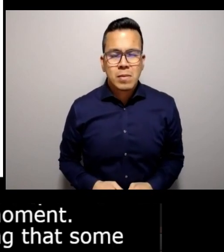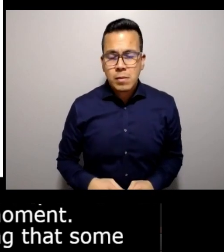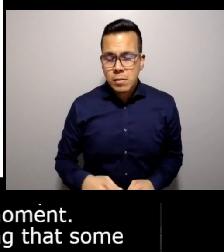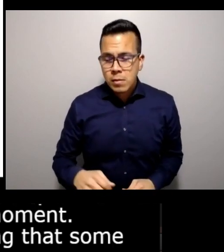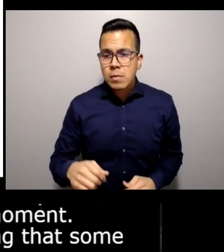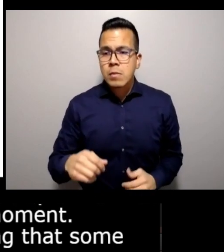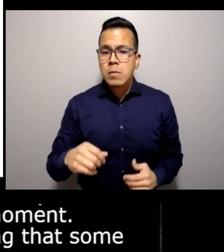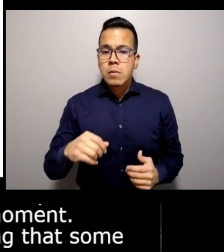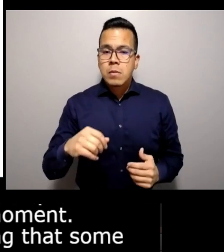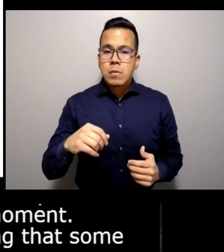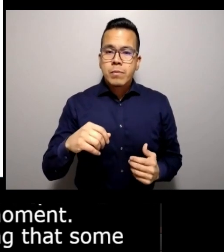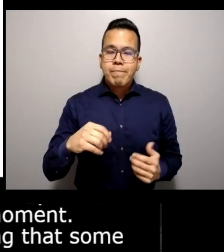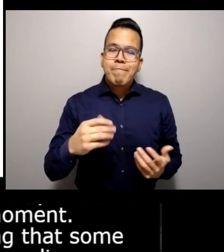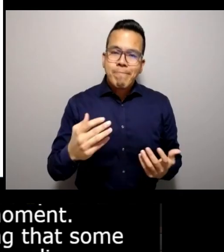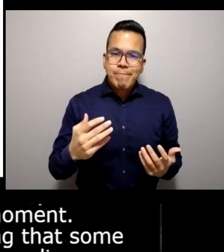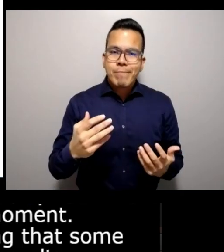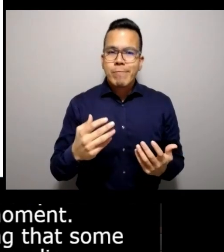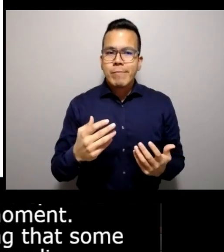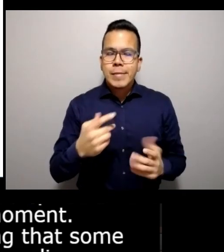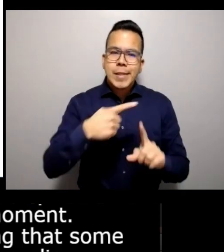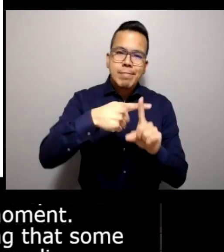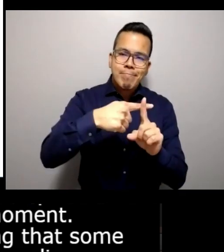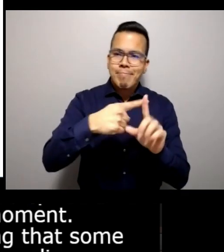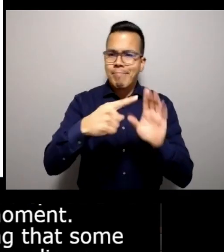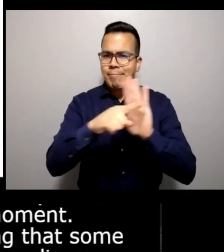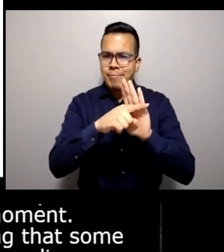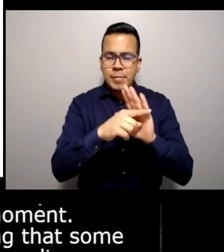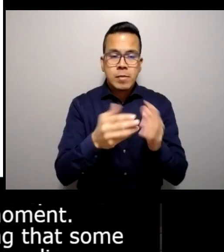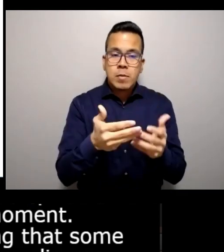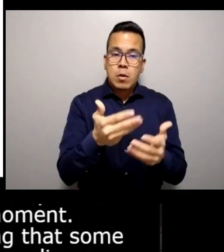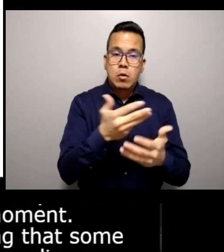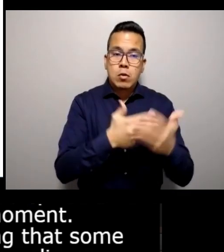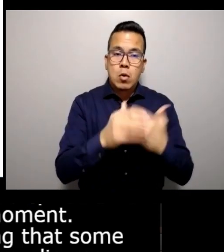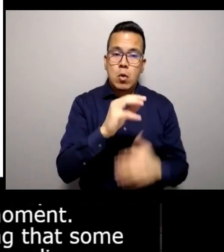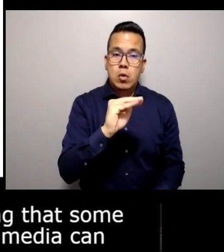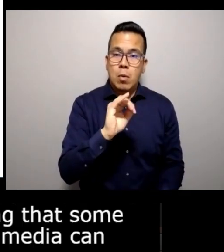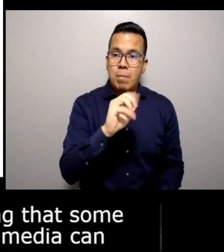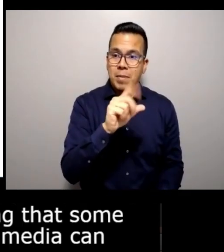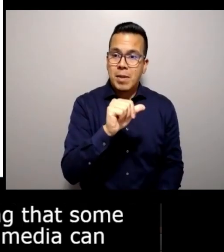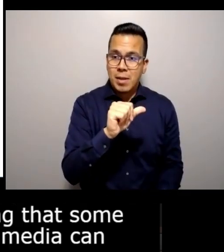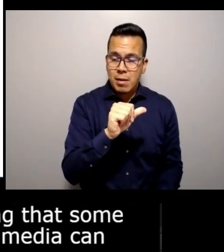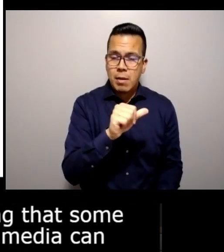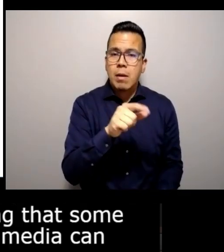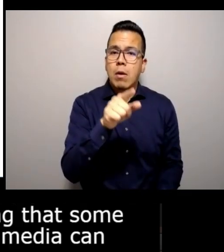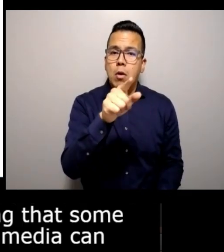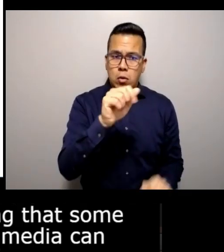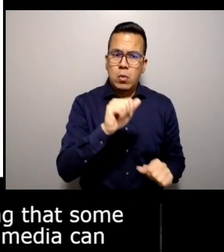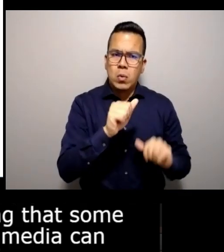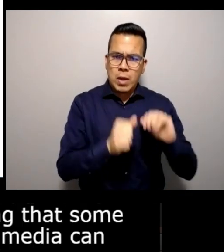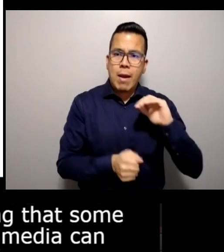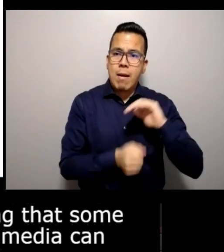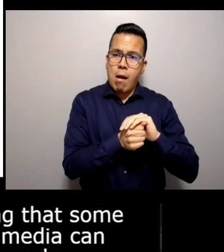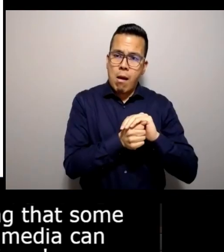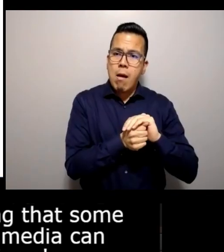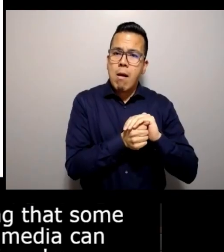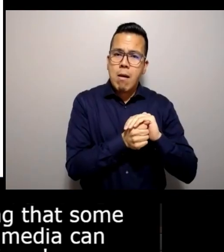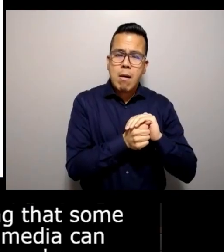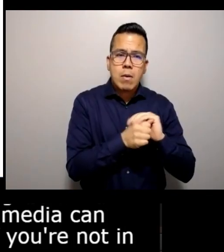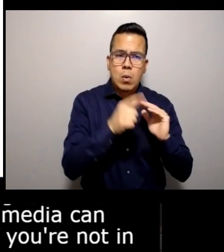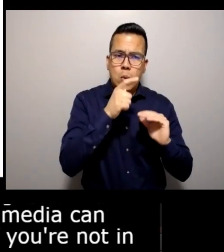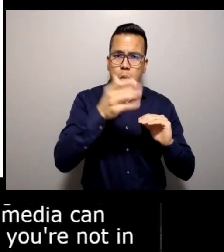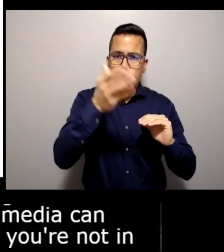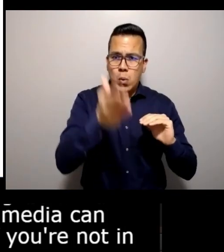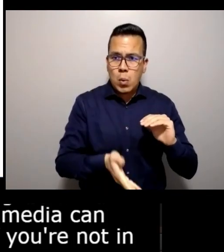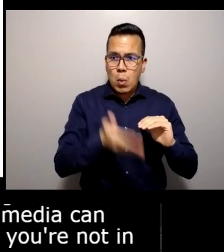can provide, but if you're not one of those people, or if you're not in a place where that is